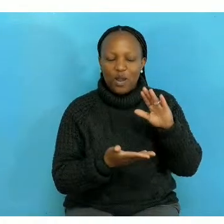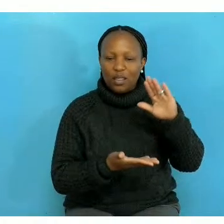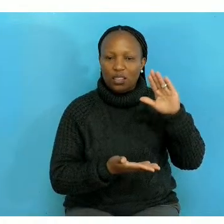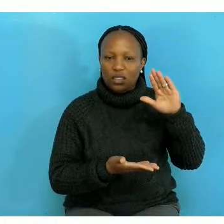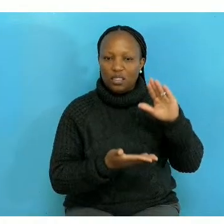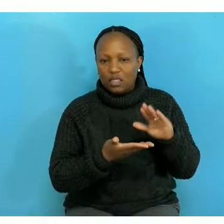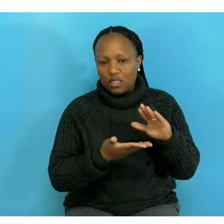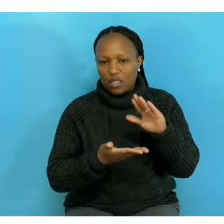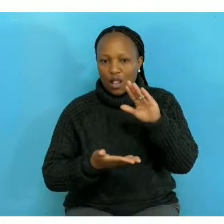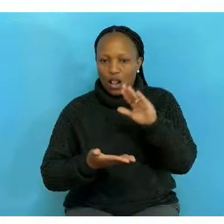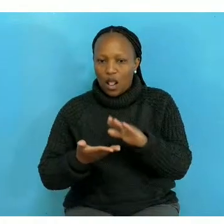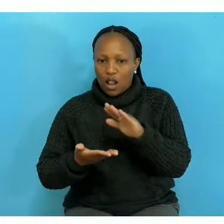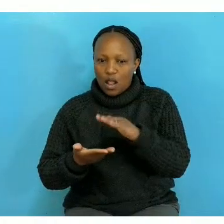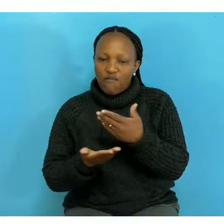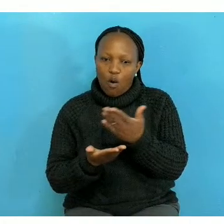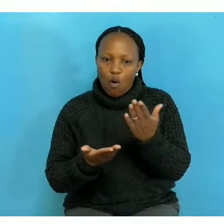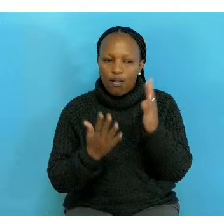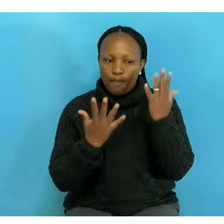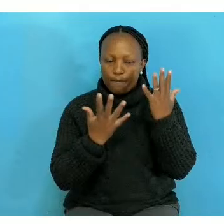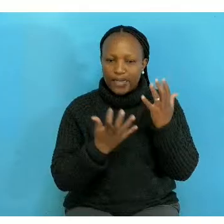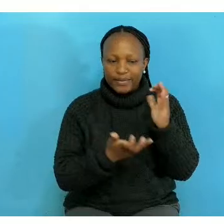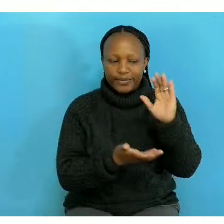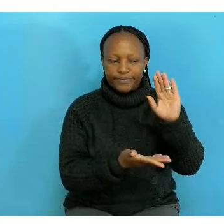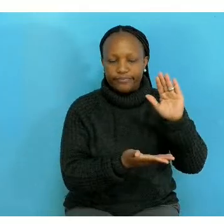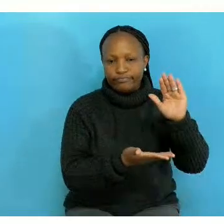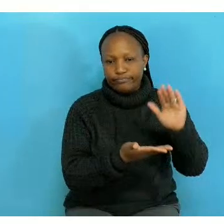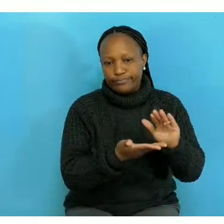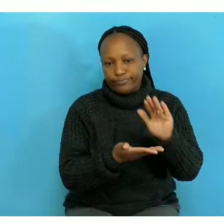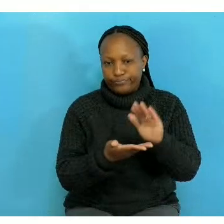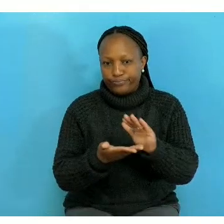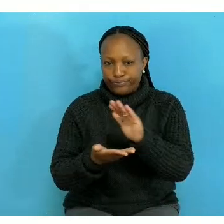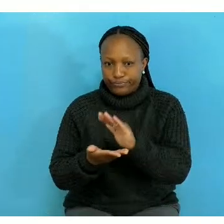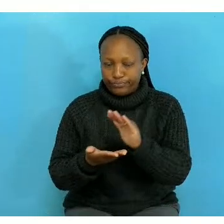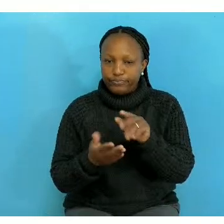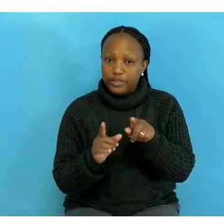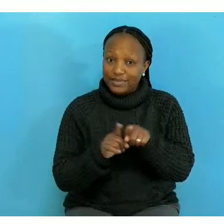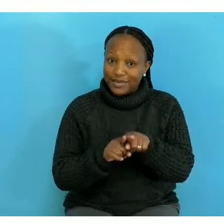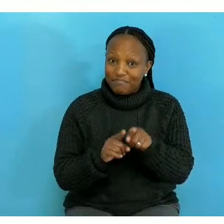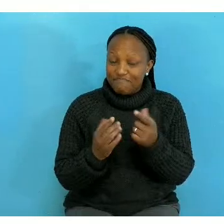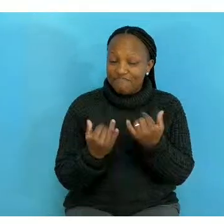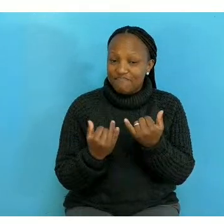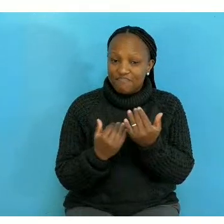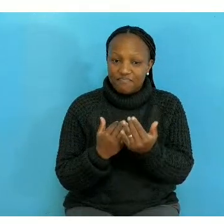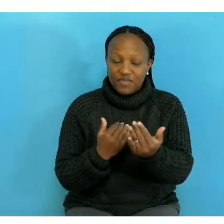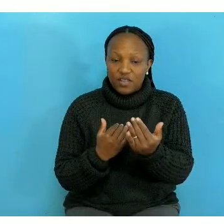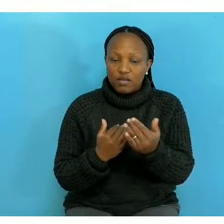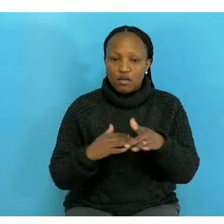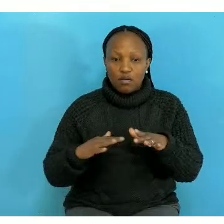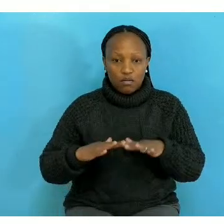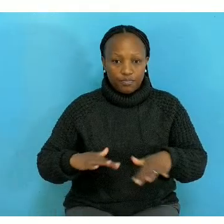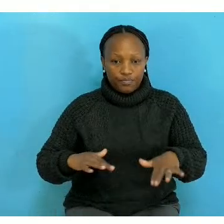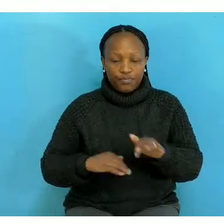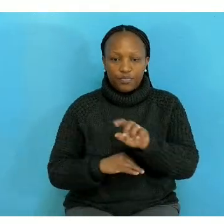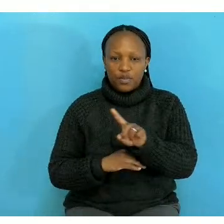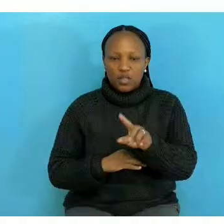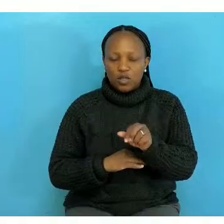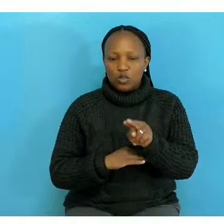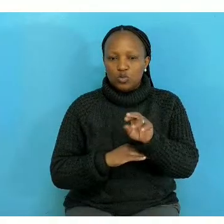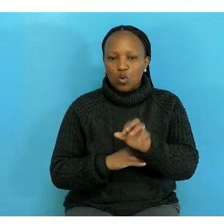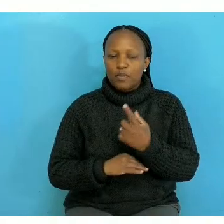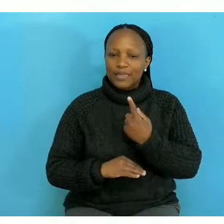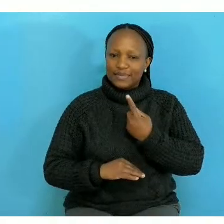implemented across the board, but also to ensure that as the zone, we also become